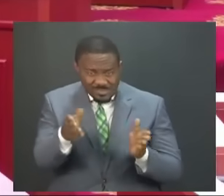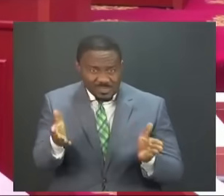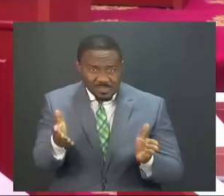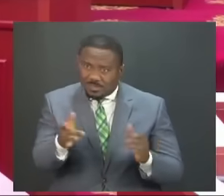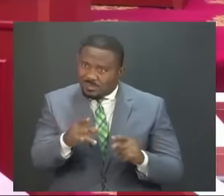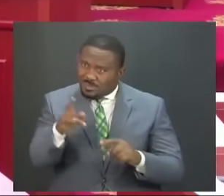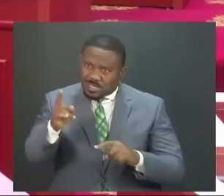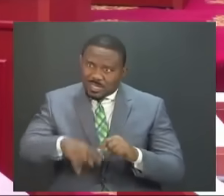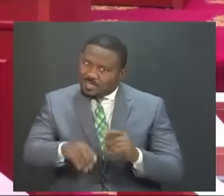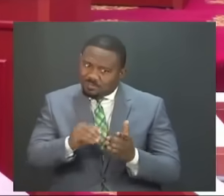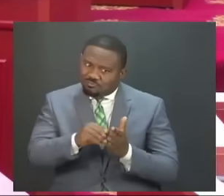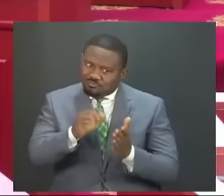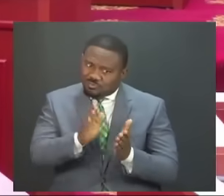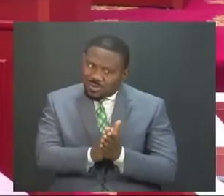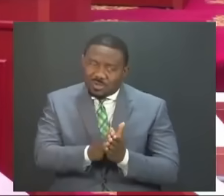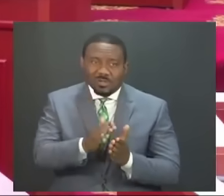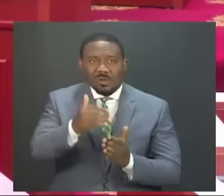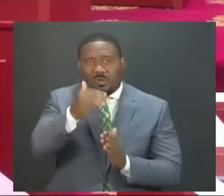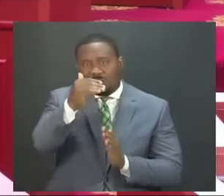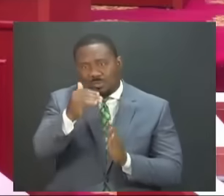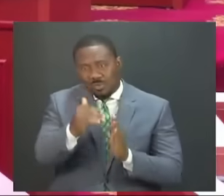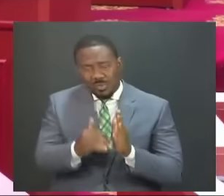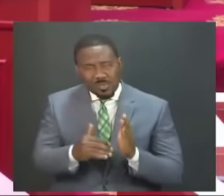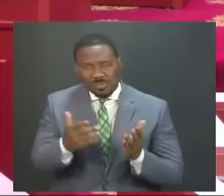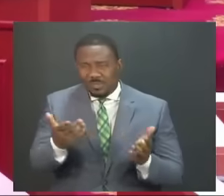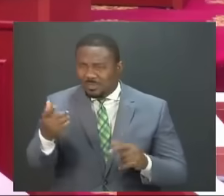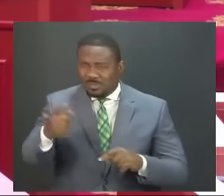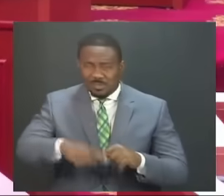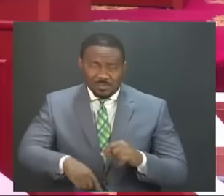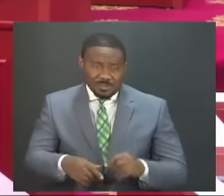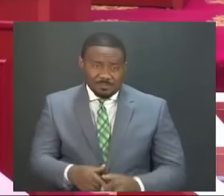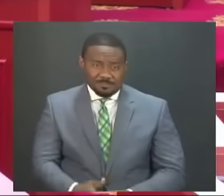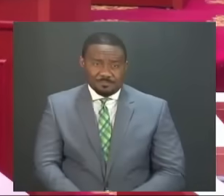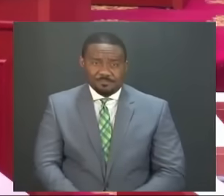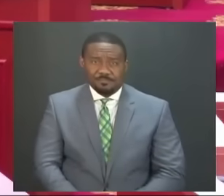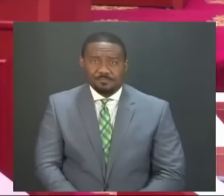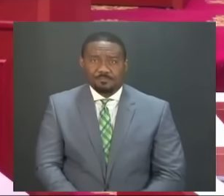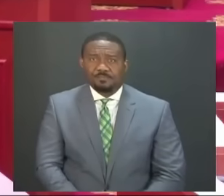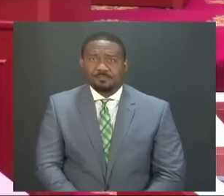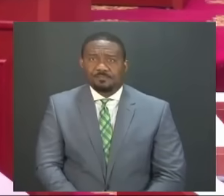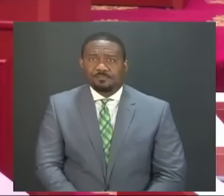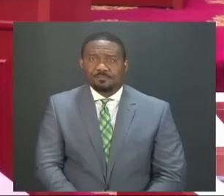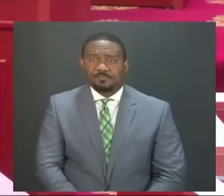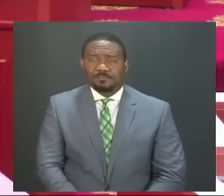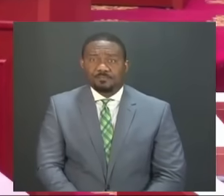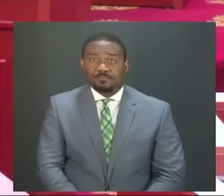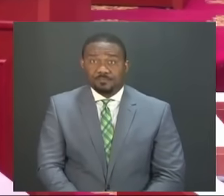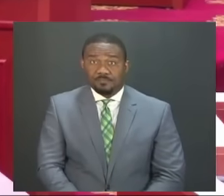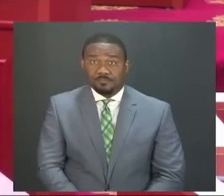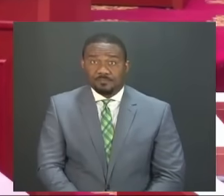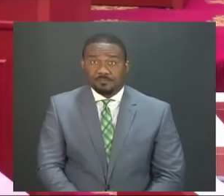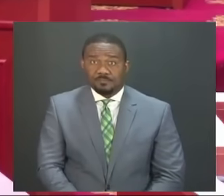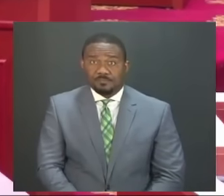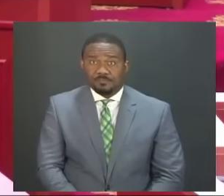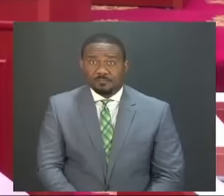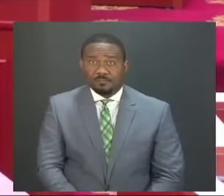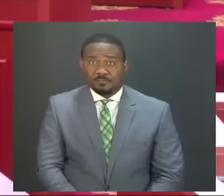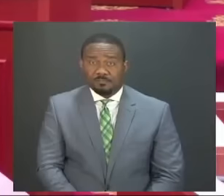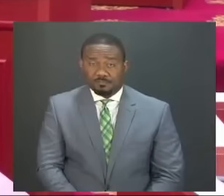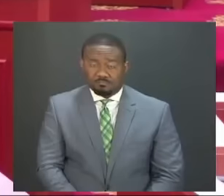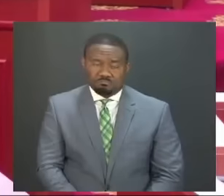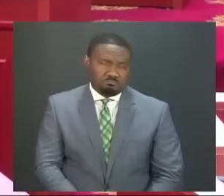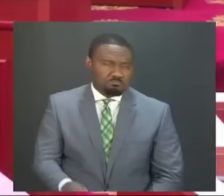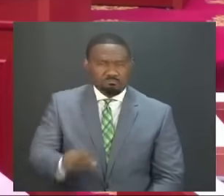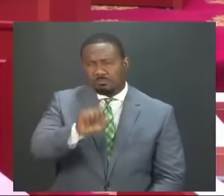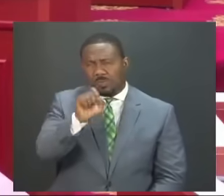the questions. So let's also be mindful. And then also, you ask questions in order to elicit